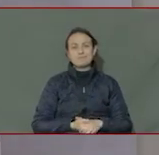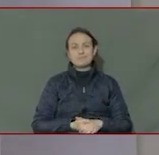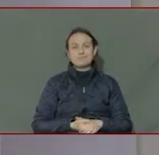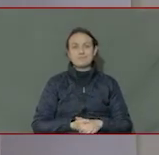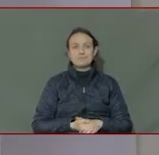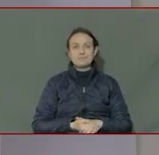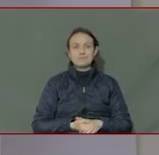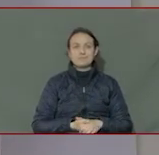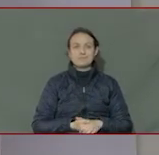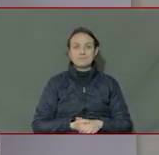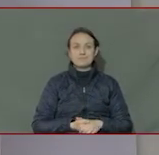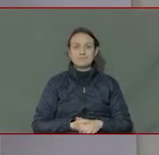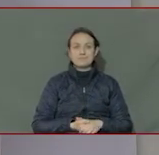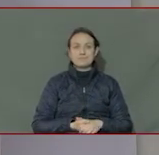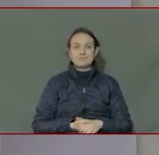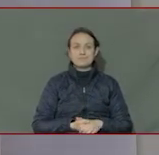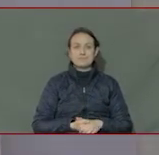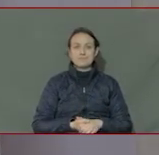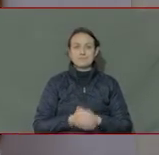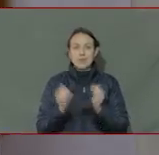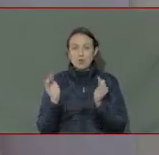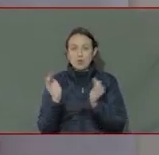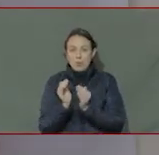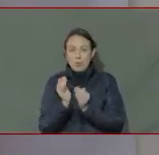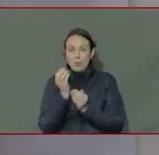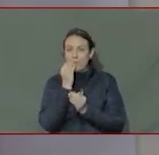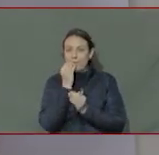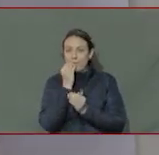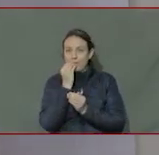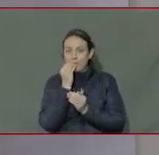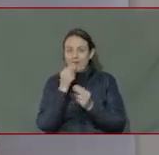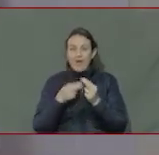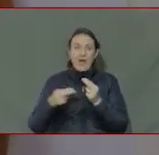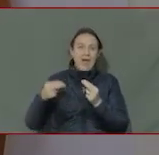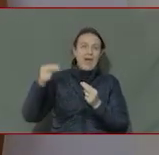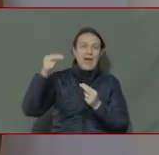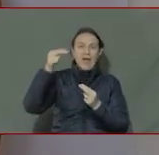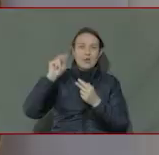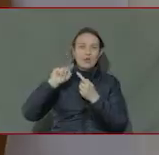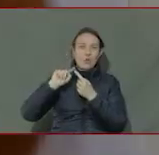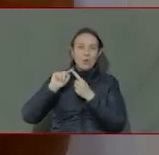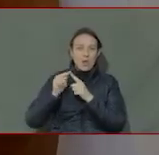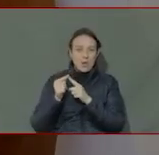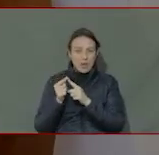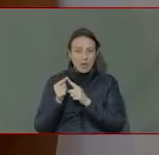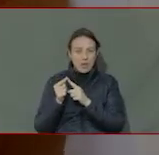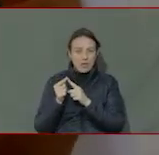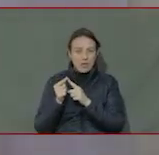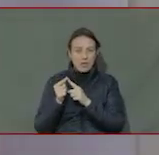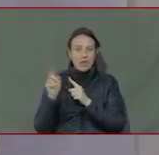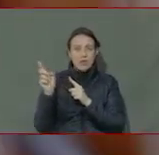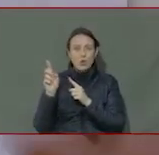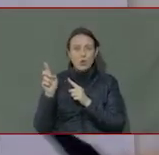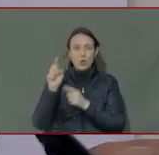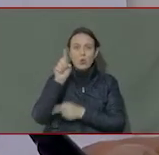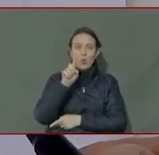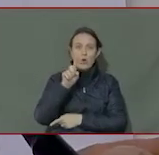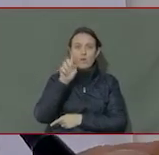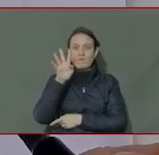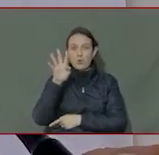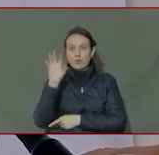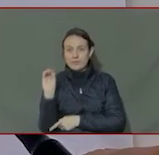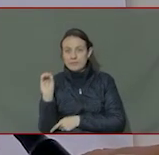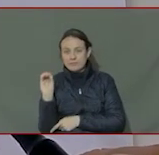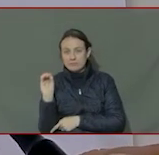Here, for the smaller meals, the highest points of the glucose with the smaller meals is 140. Do you see